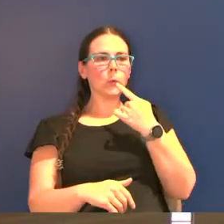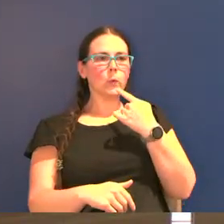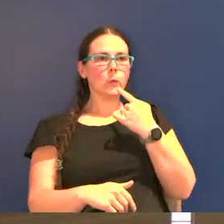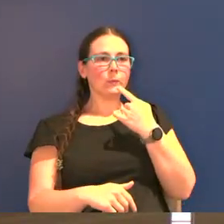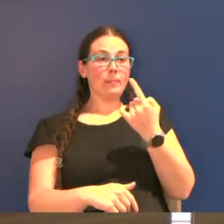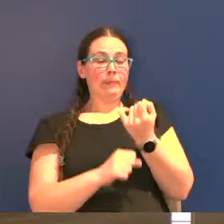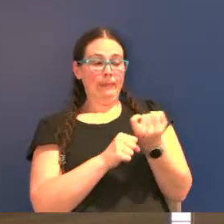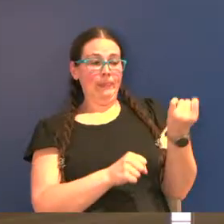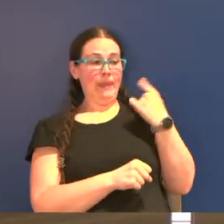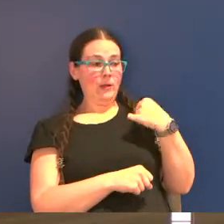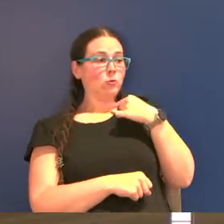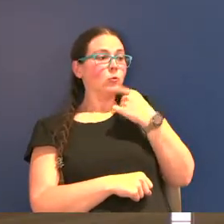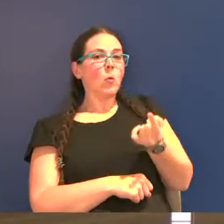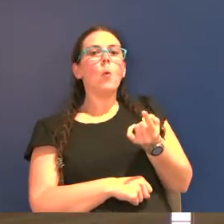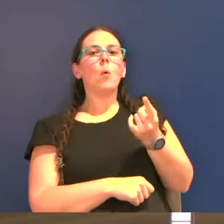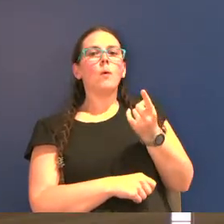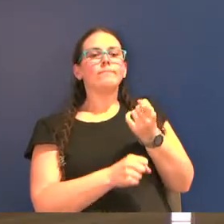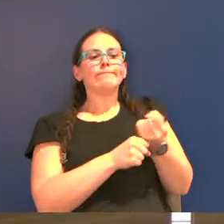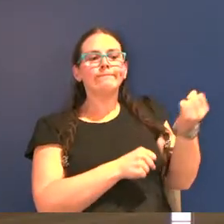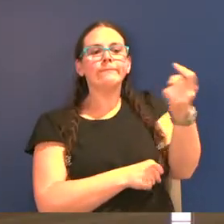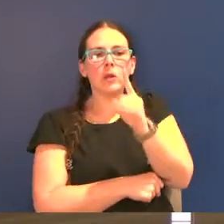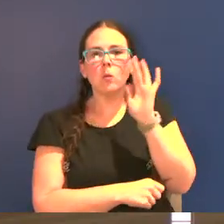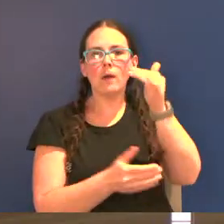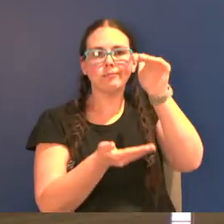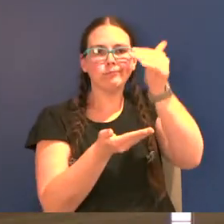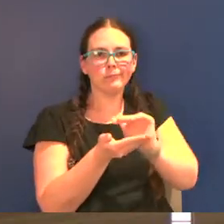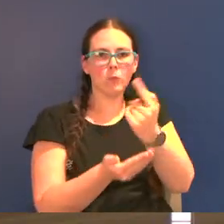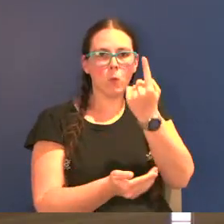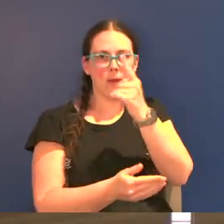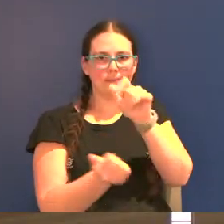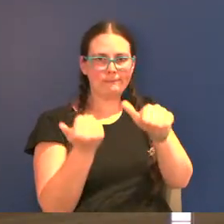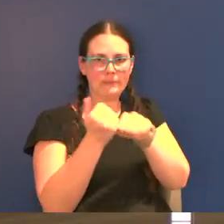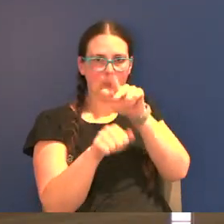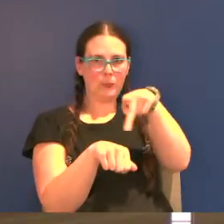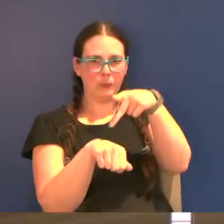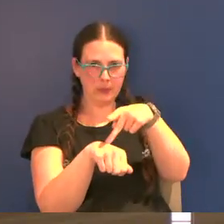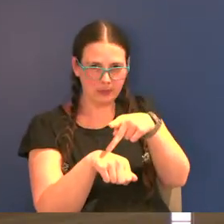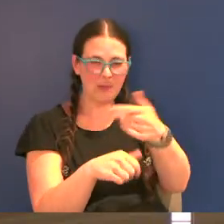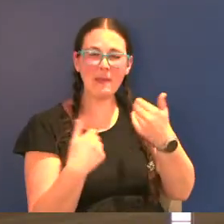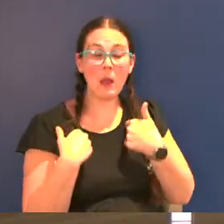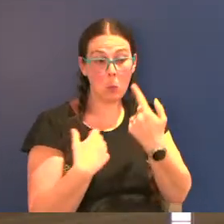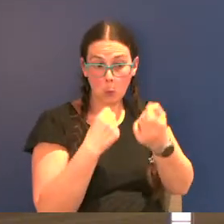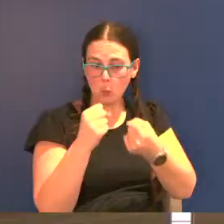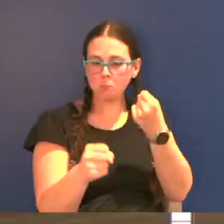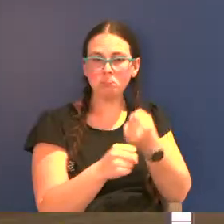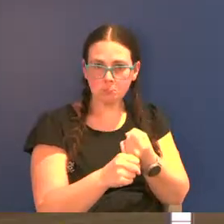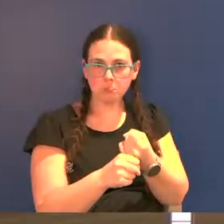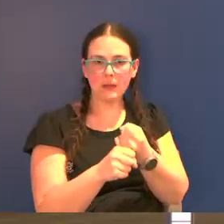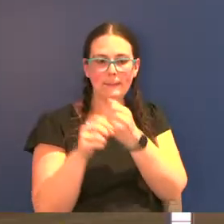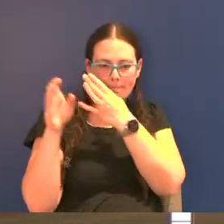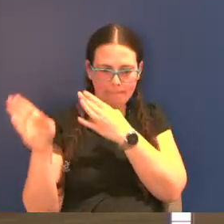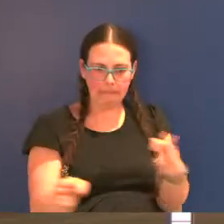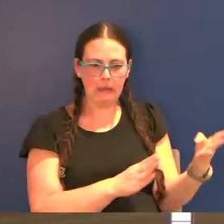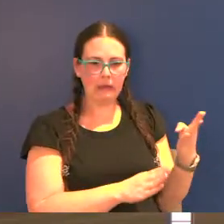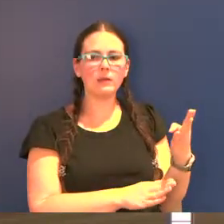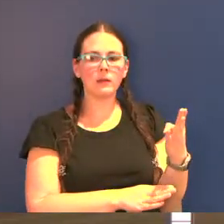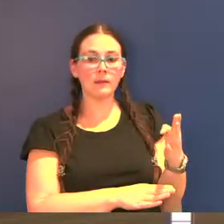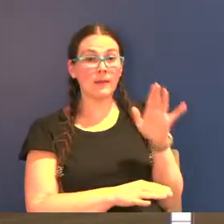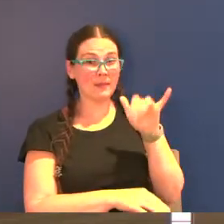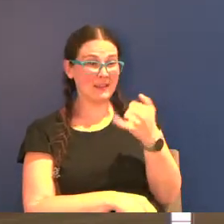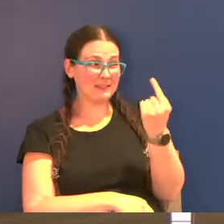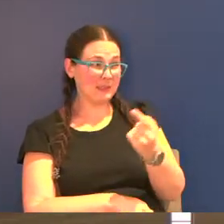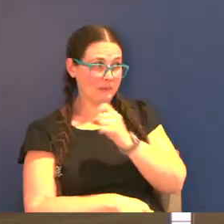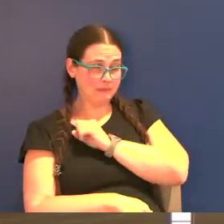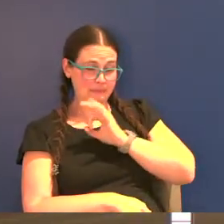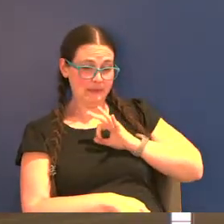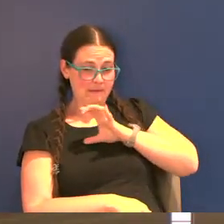year that would be reduced by one assistant principal position. So I had a year to plan for that. But of course, that is something that the staffing committee